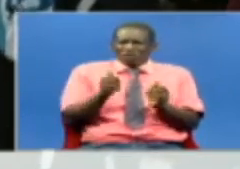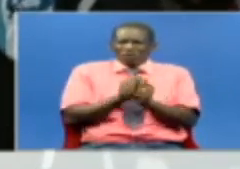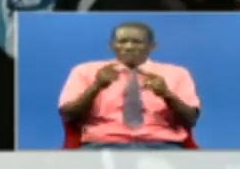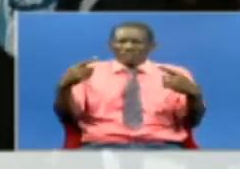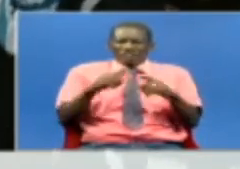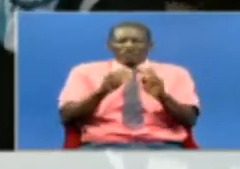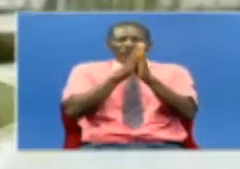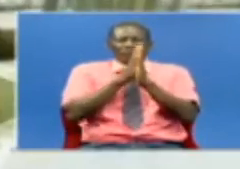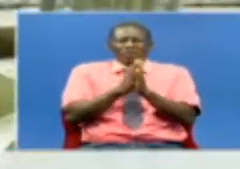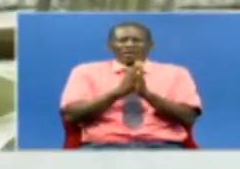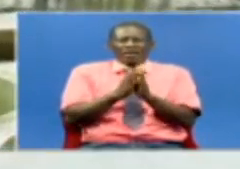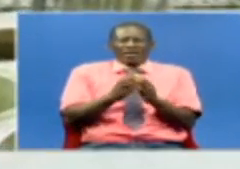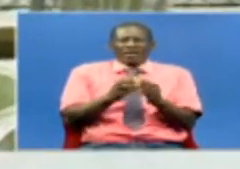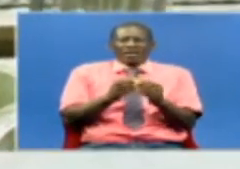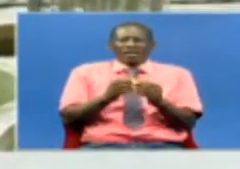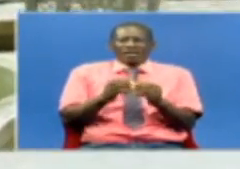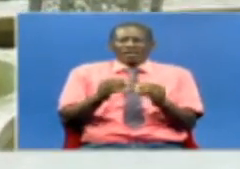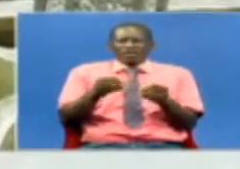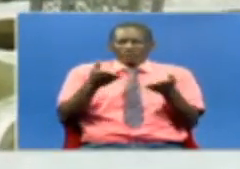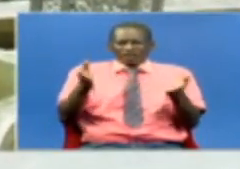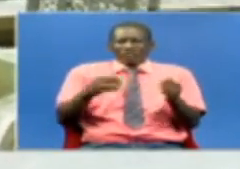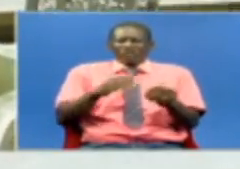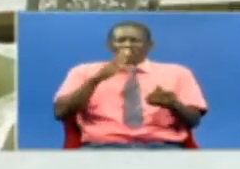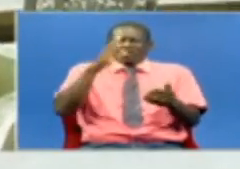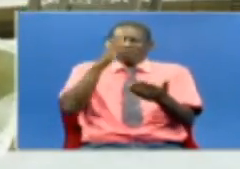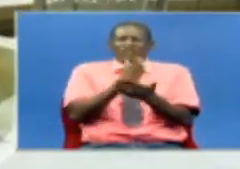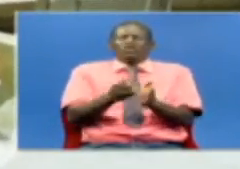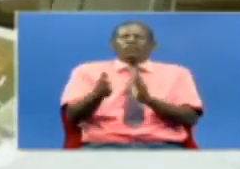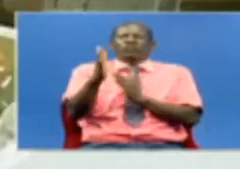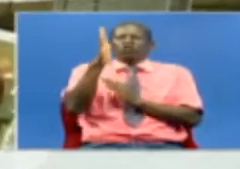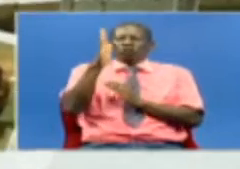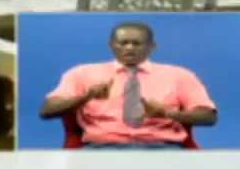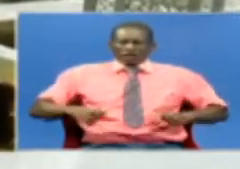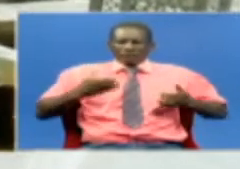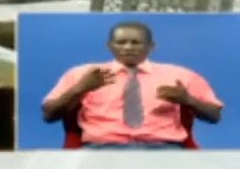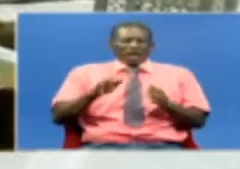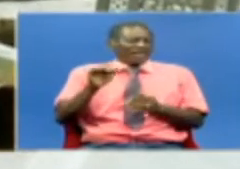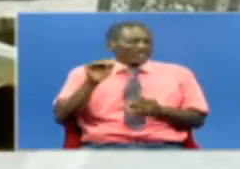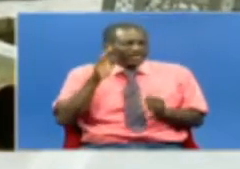prayer items, believing God lives there and listens more to